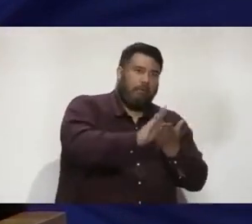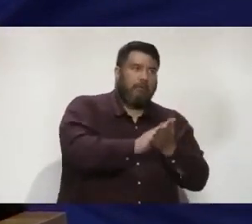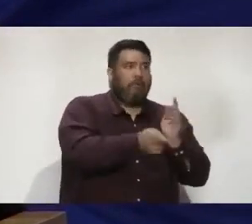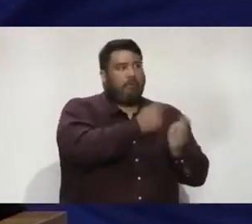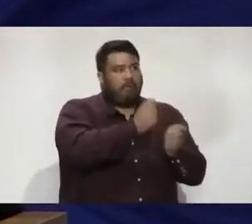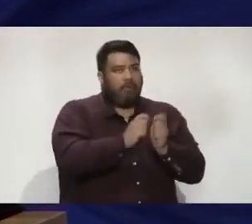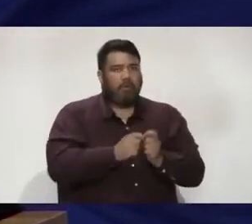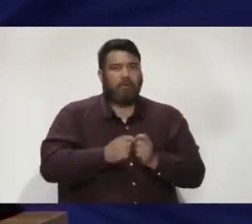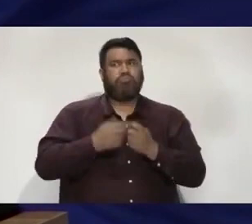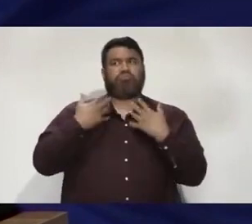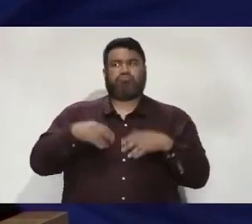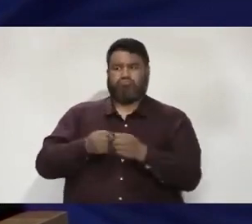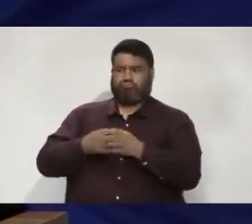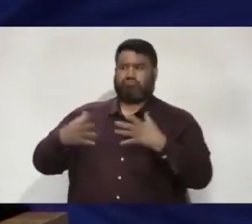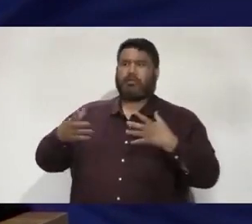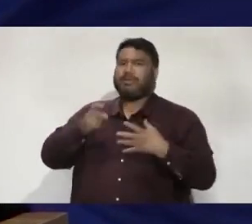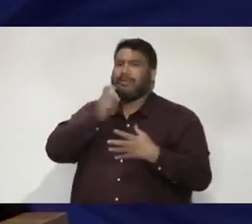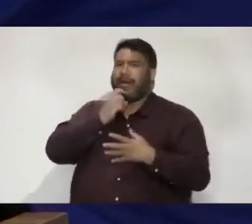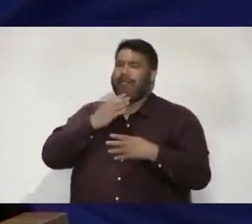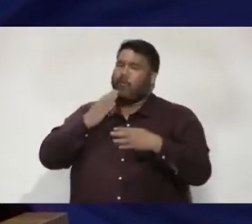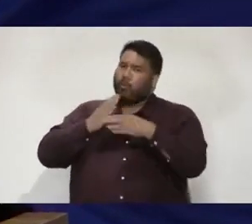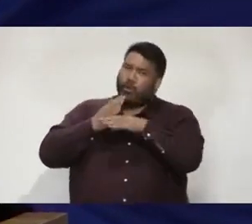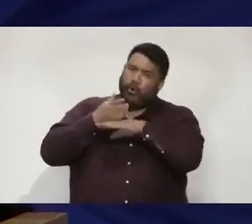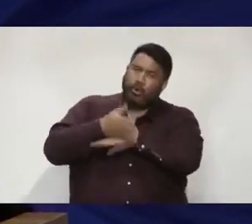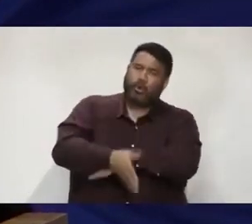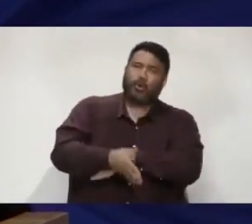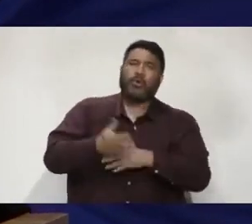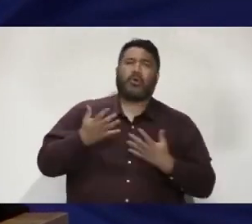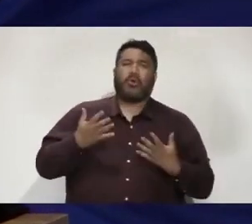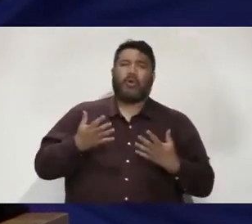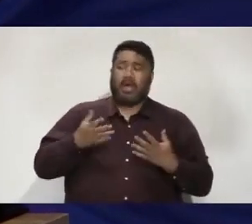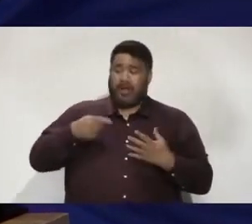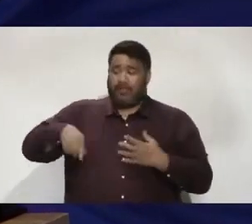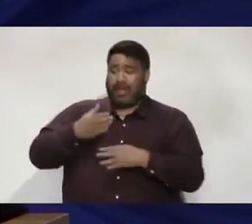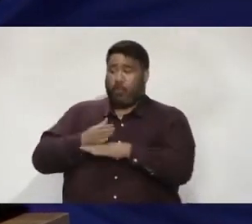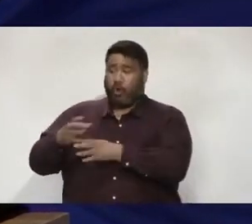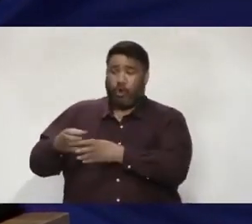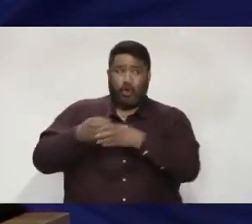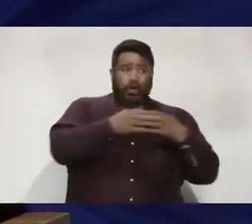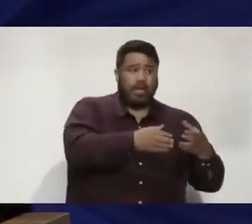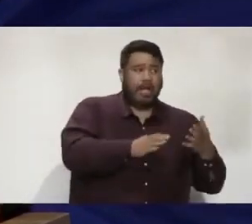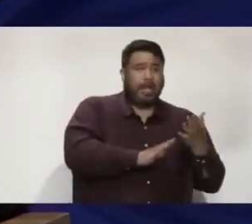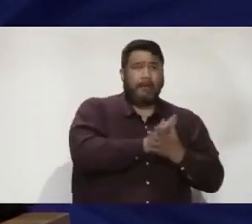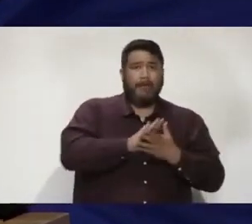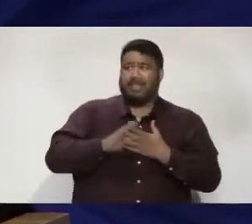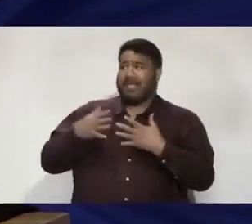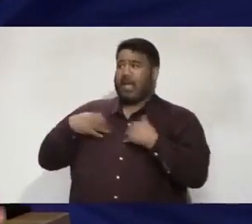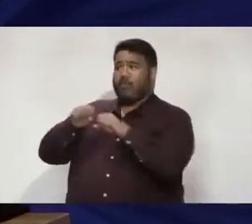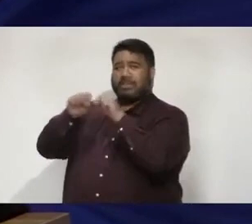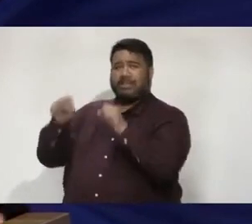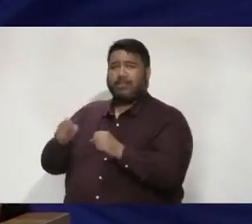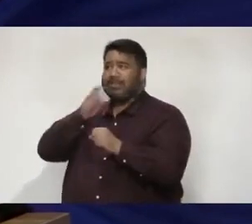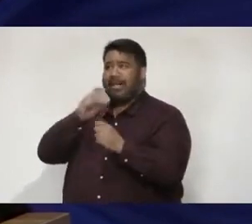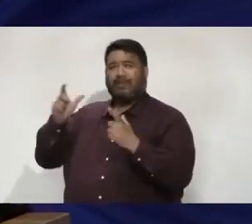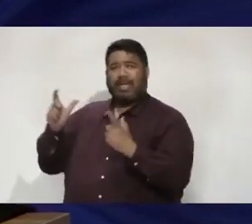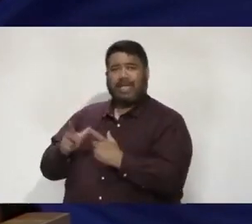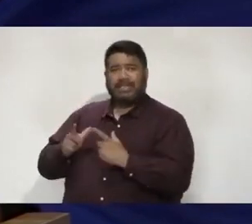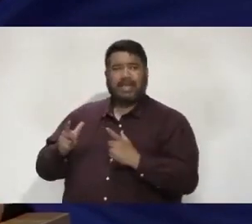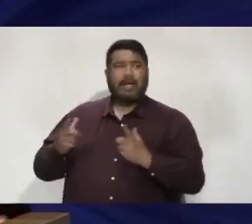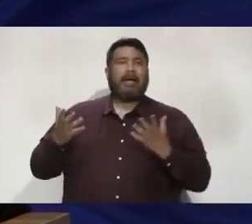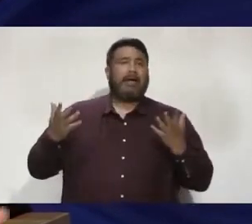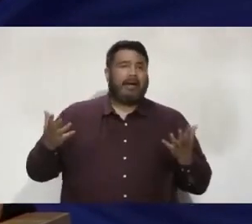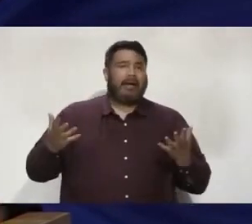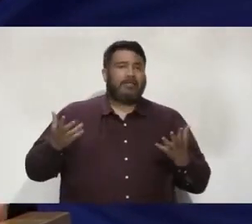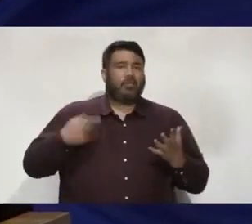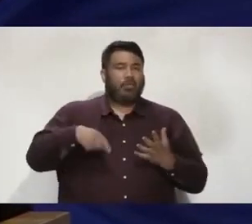that we put into these facilities, we're taking, of course, from somewhere else in our health system. So we need to think really carefully